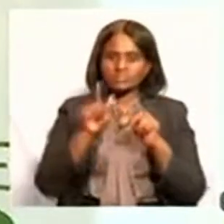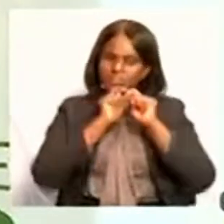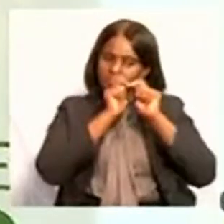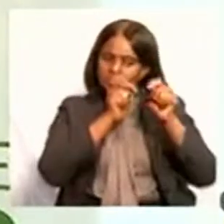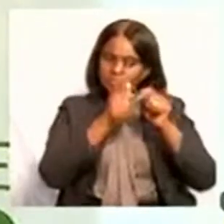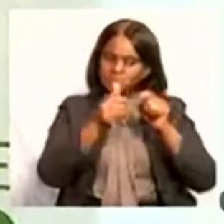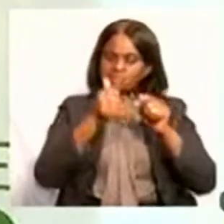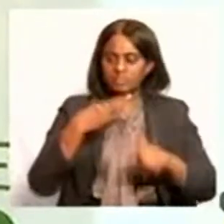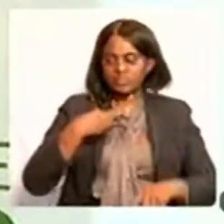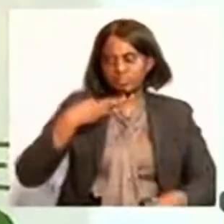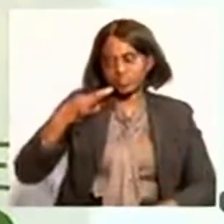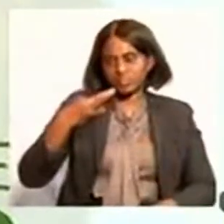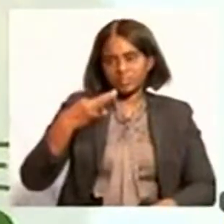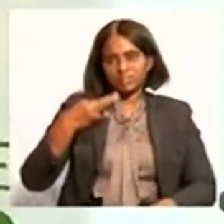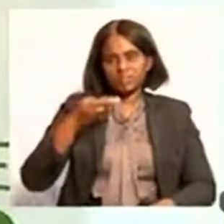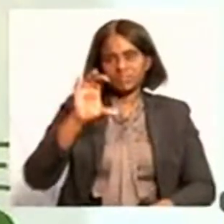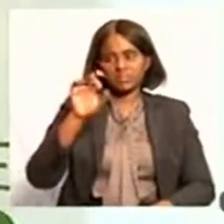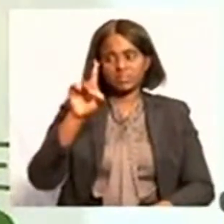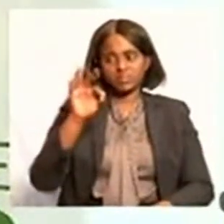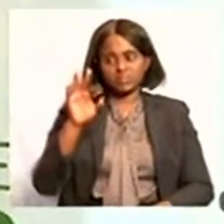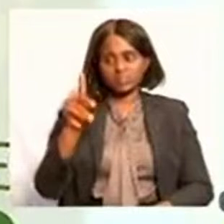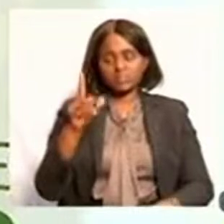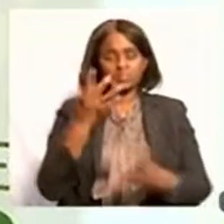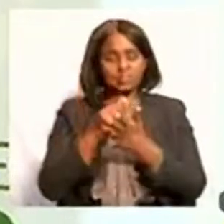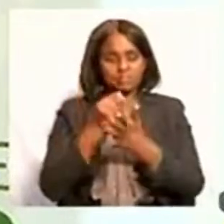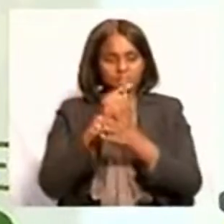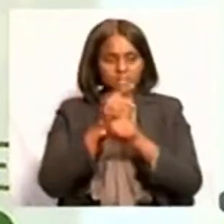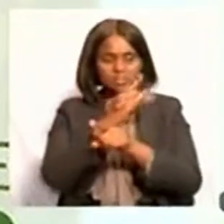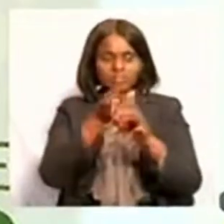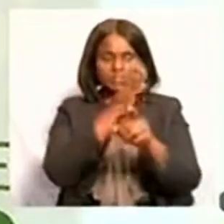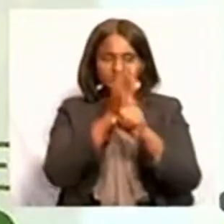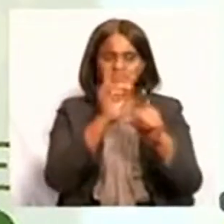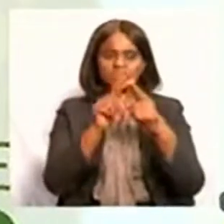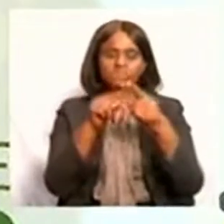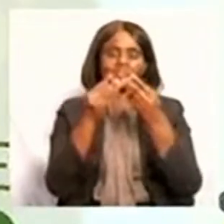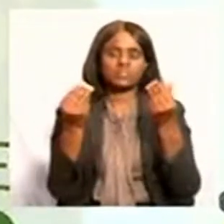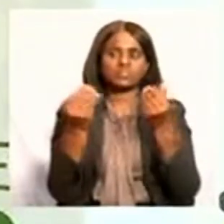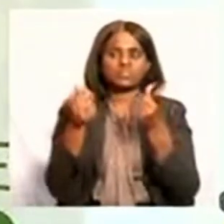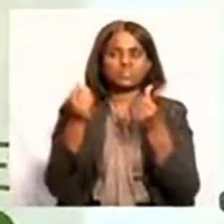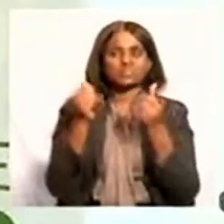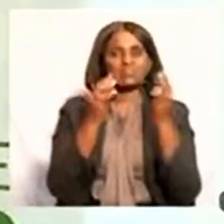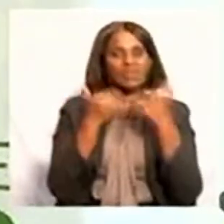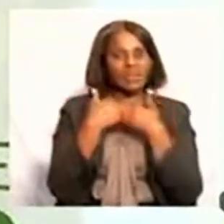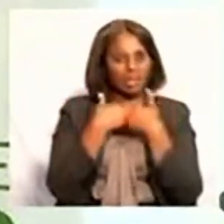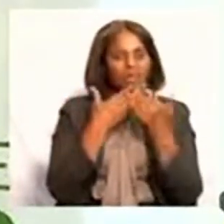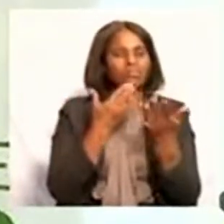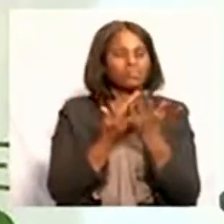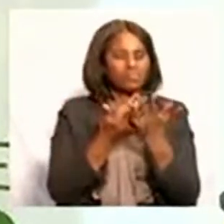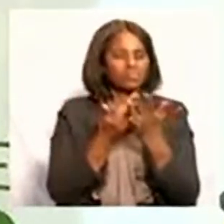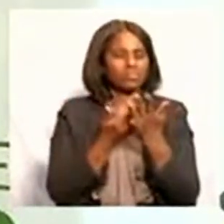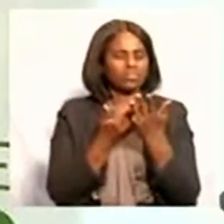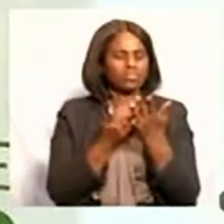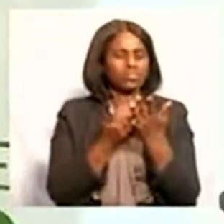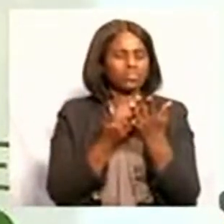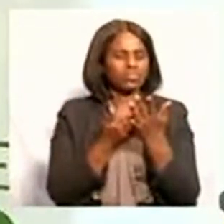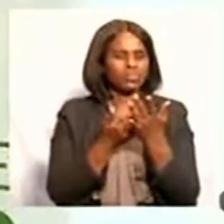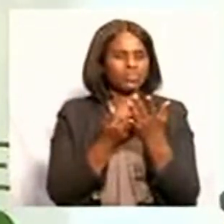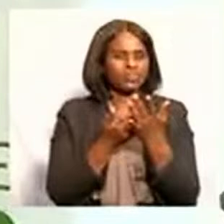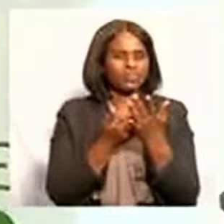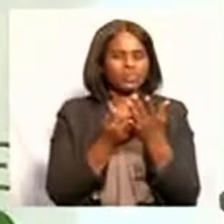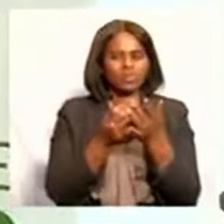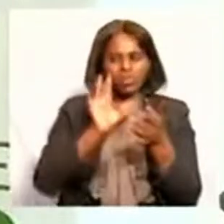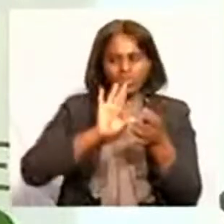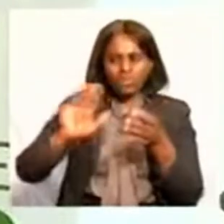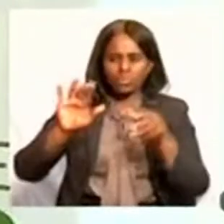says you apply and then CDF money is just given to a few. Do you consider under one of